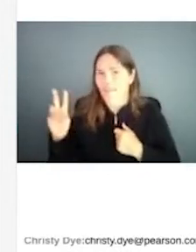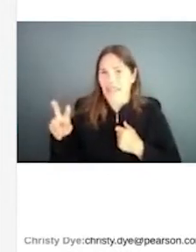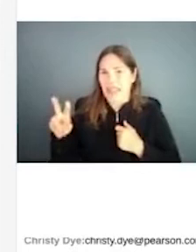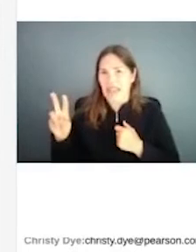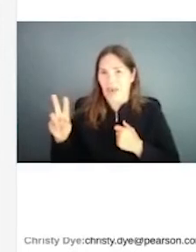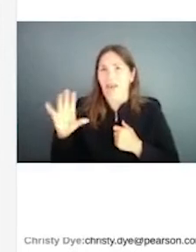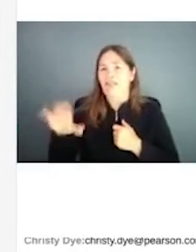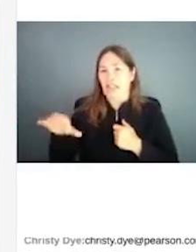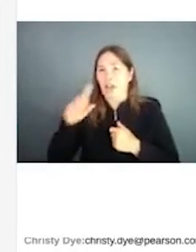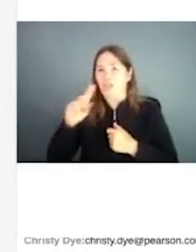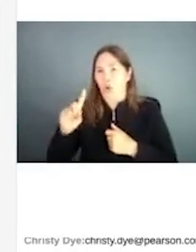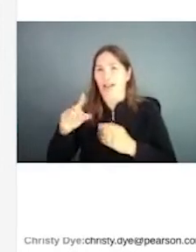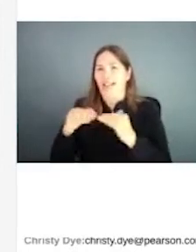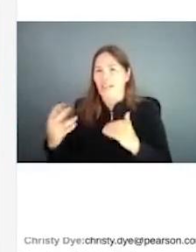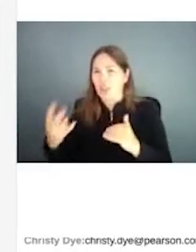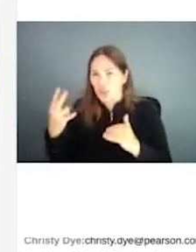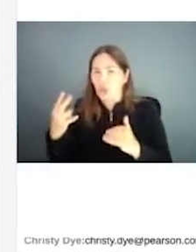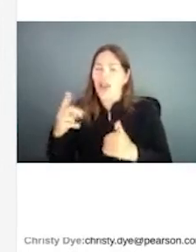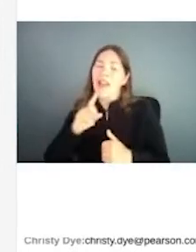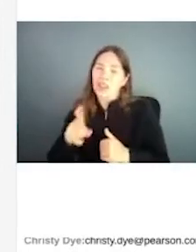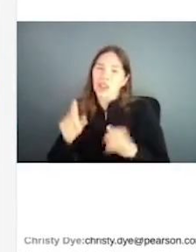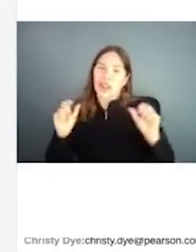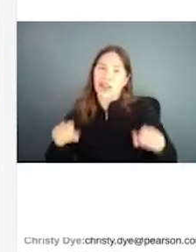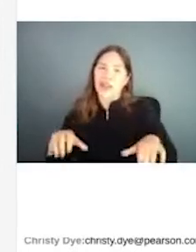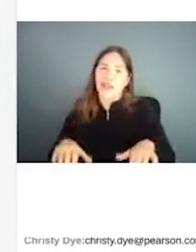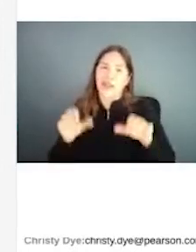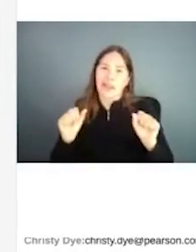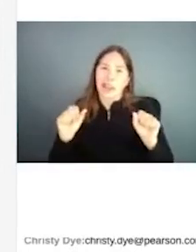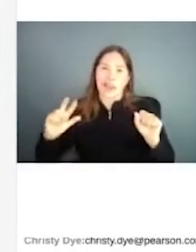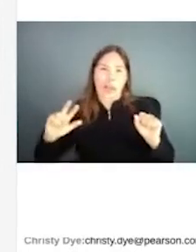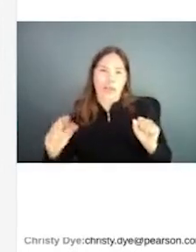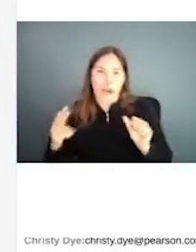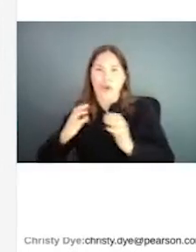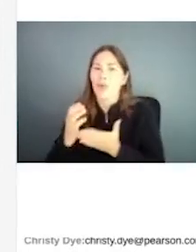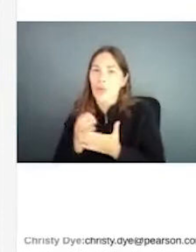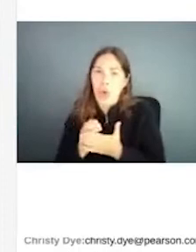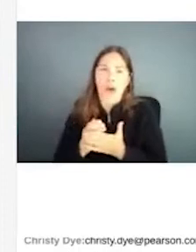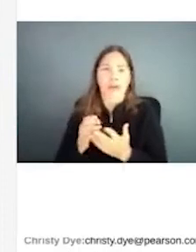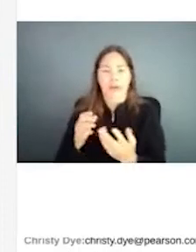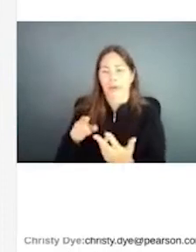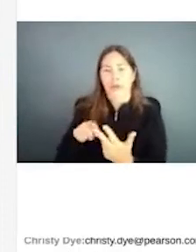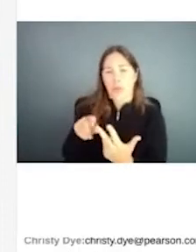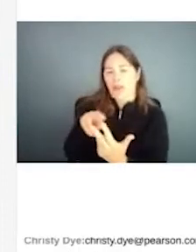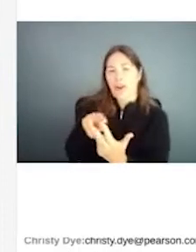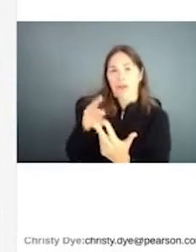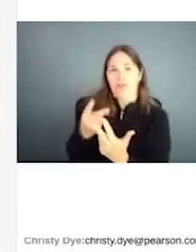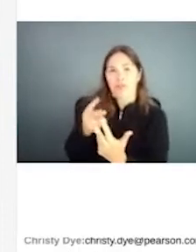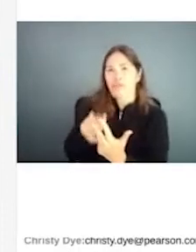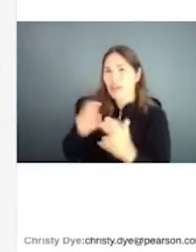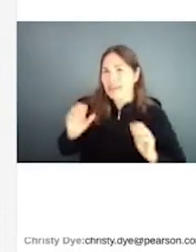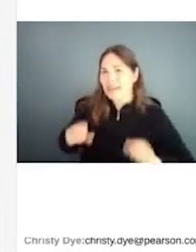2. And then certainly they could take that third course, either digital or video. And then we